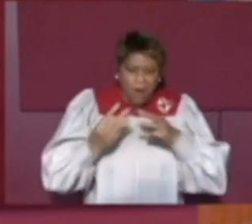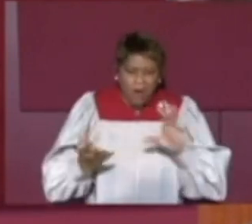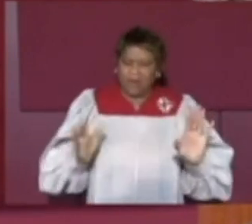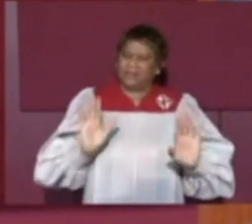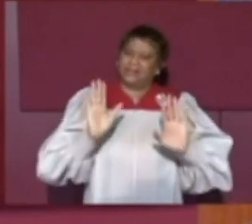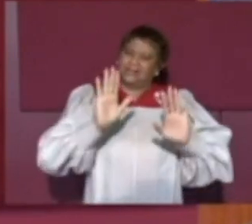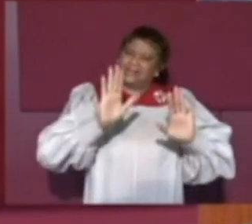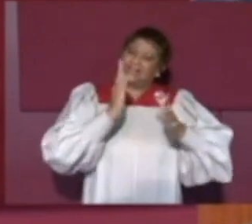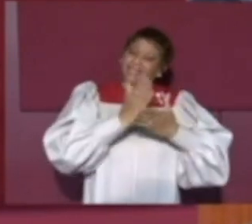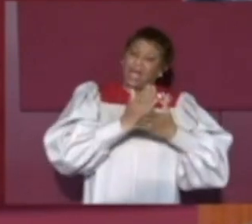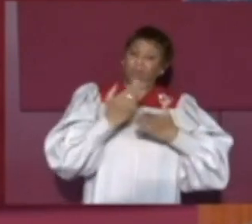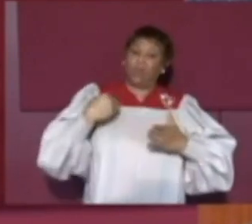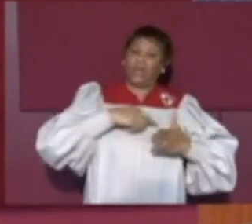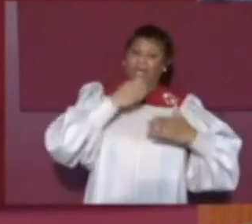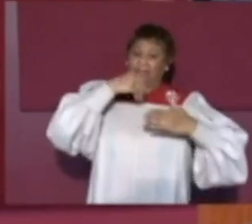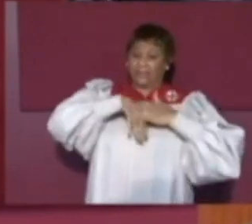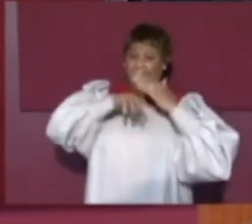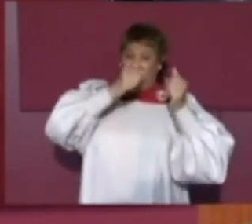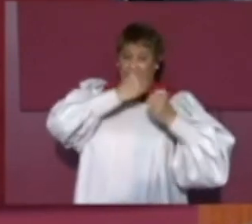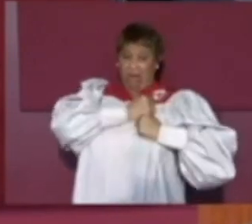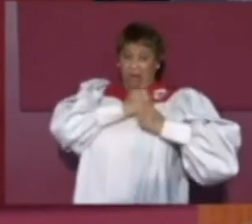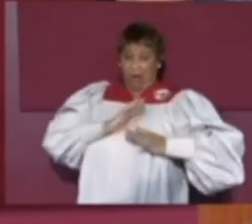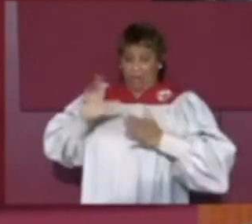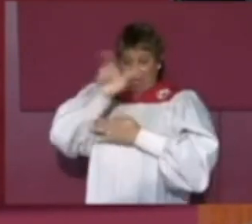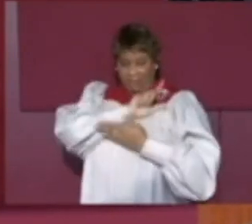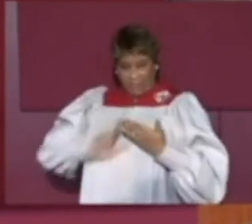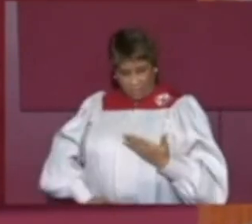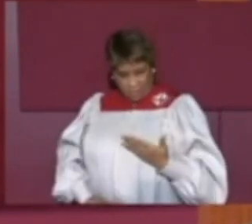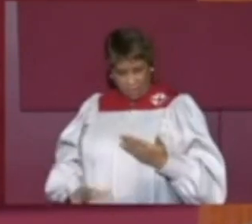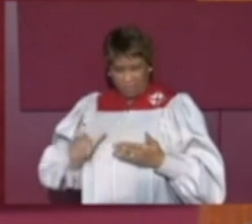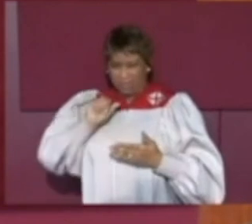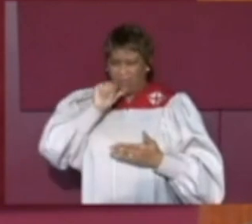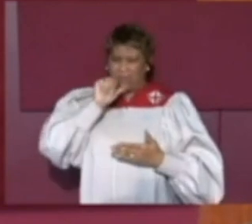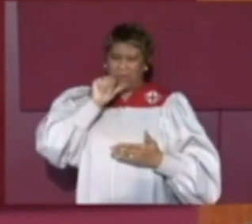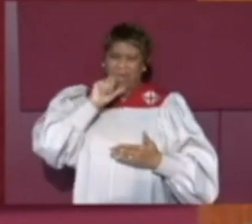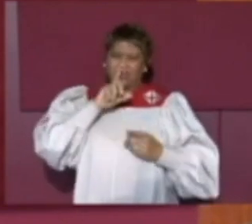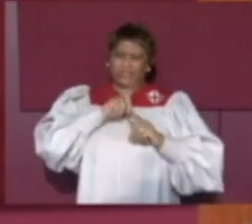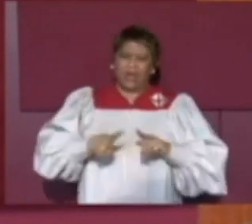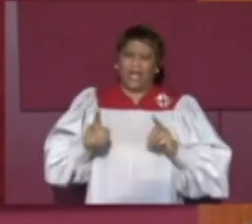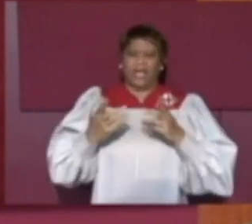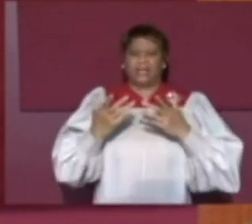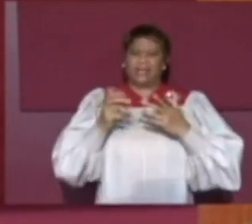Amen. We are in the army of the Lord, but the Bible clearly tells us we don't wrestle with flesh and blood.